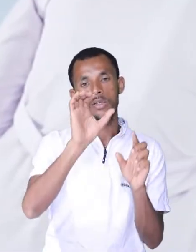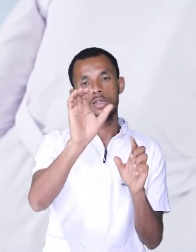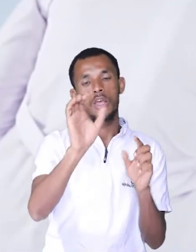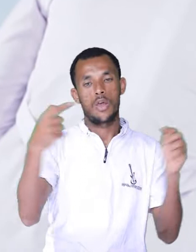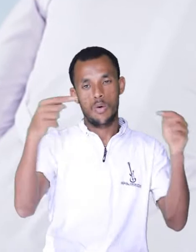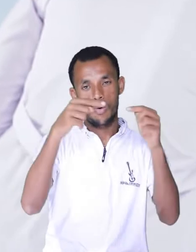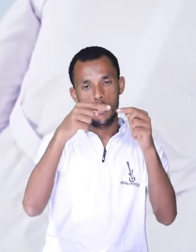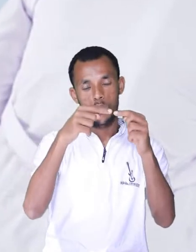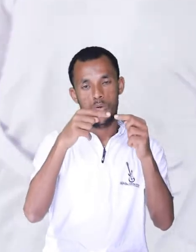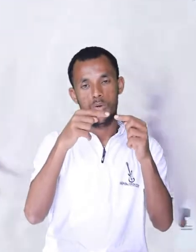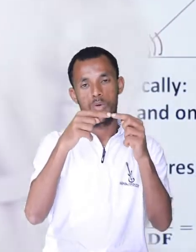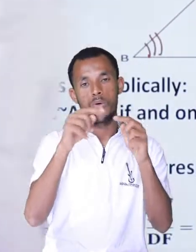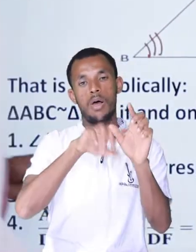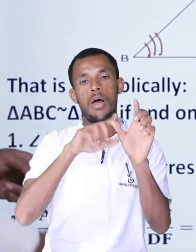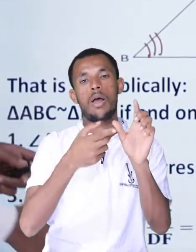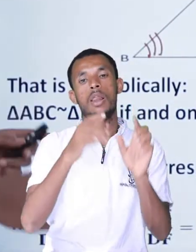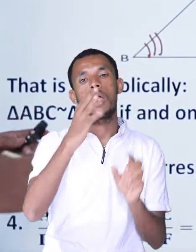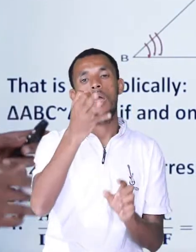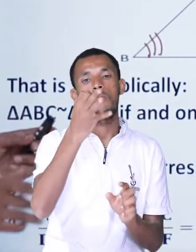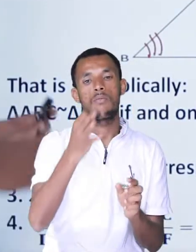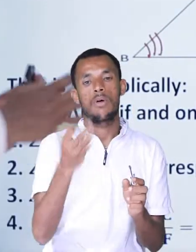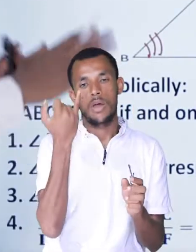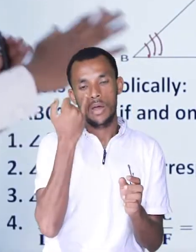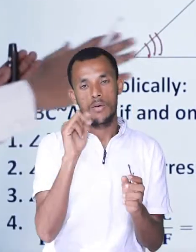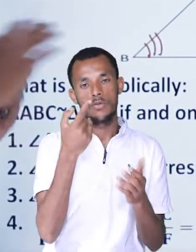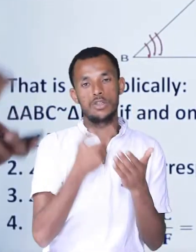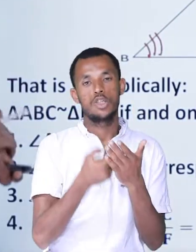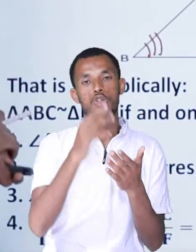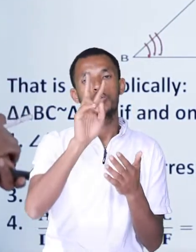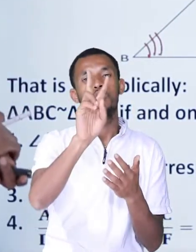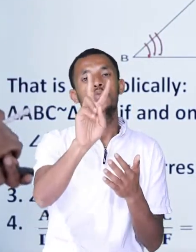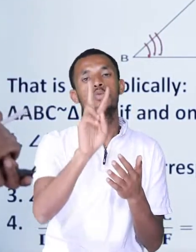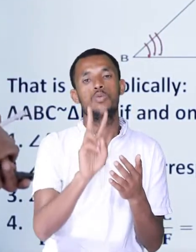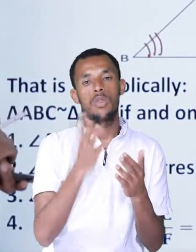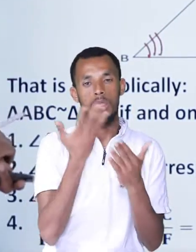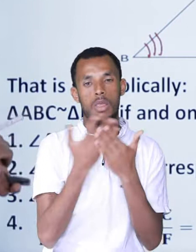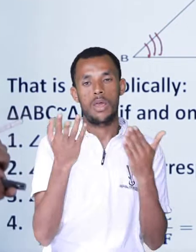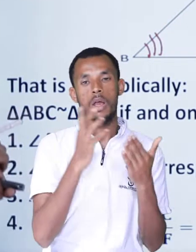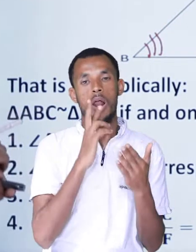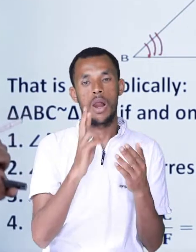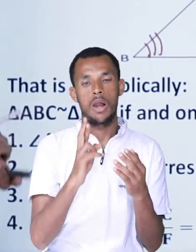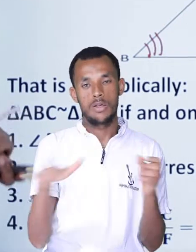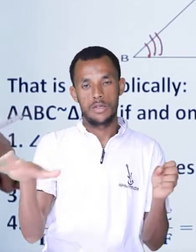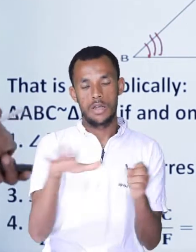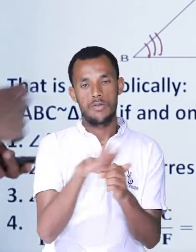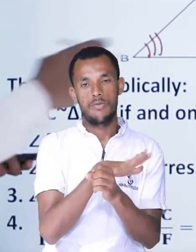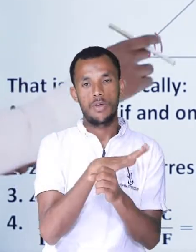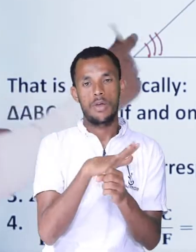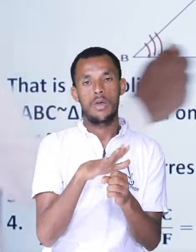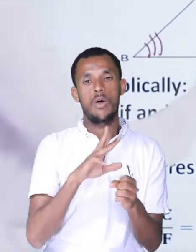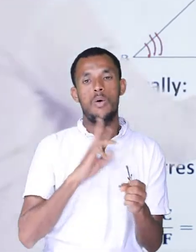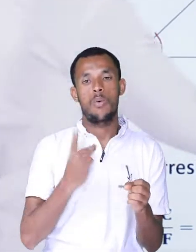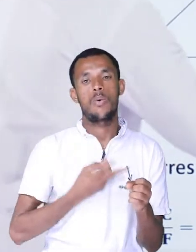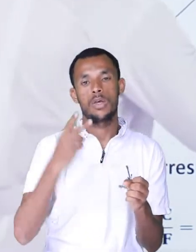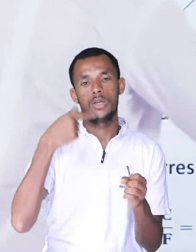congruent to angle F. If these two things have to be satisfied, then we